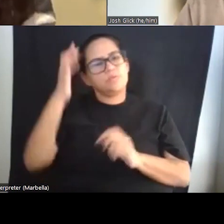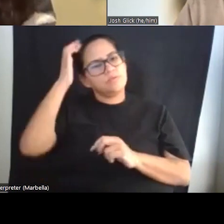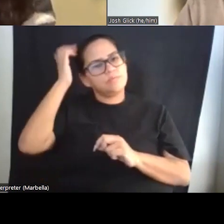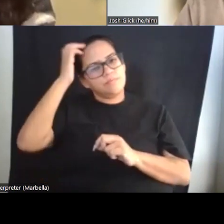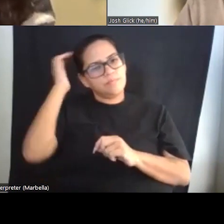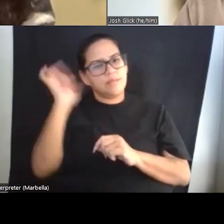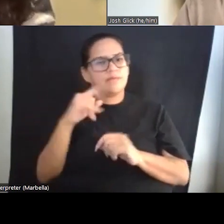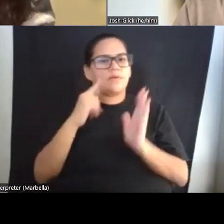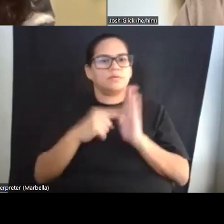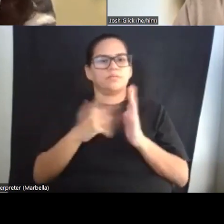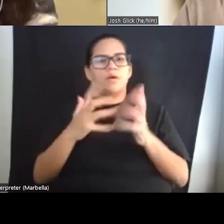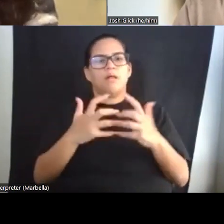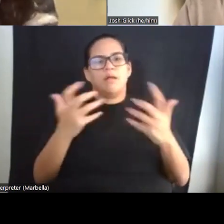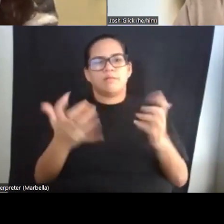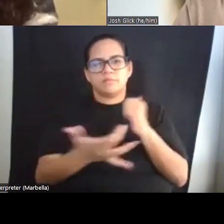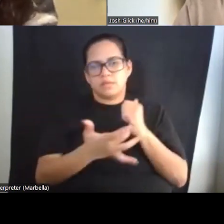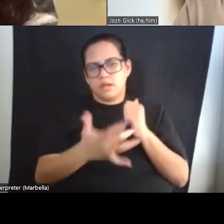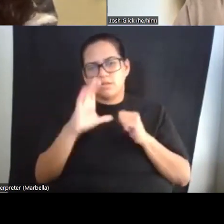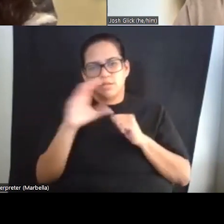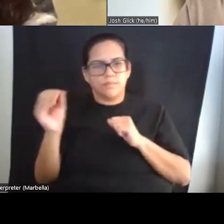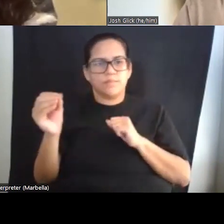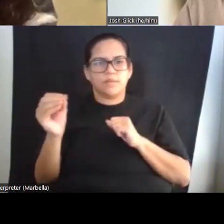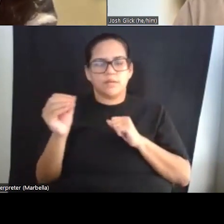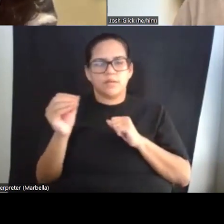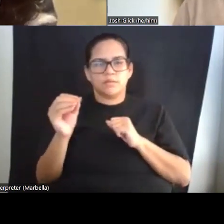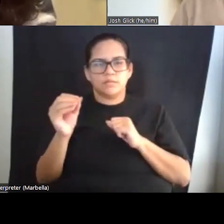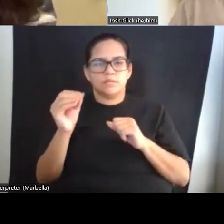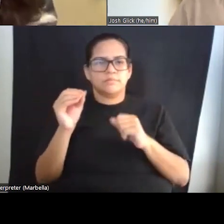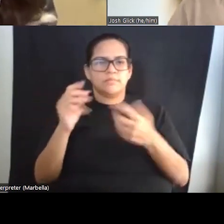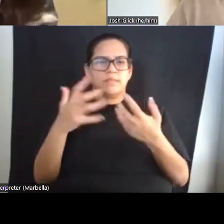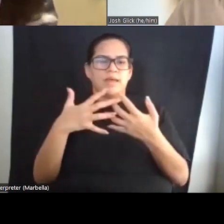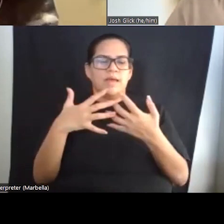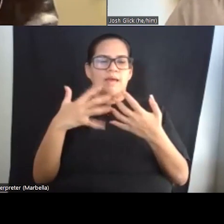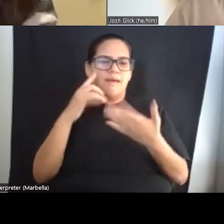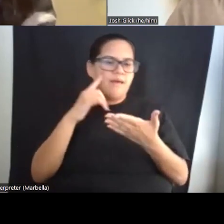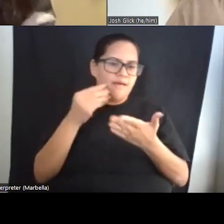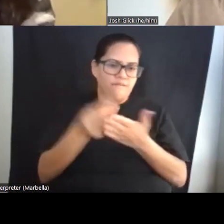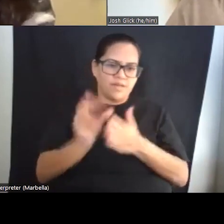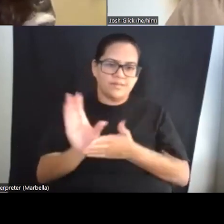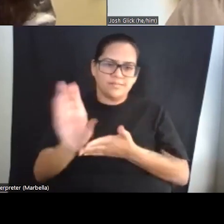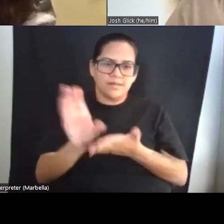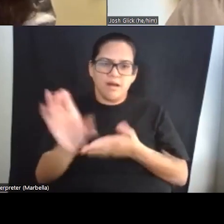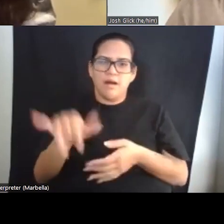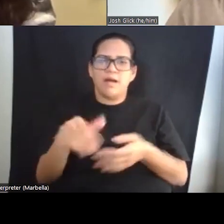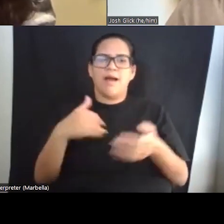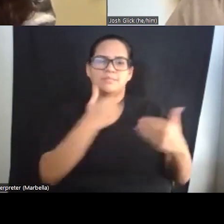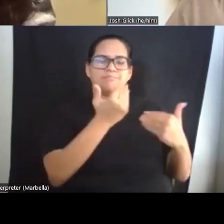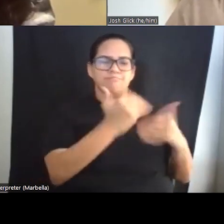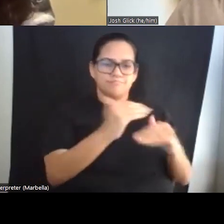for instance, what a lot of technology companies are investing on. It does have limitations. It's